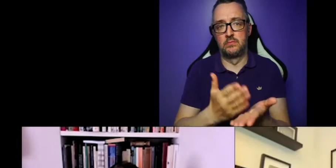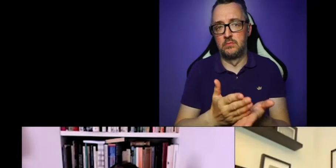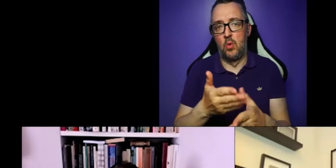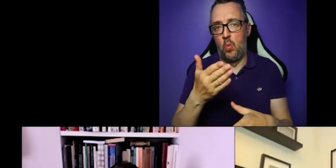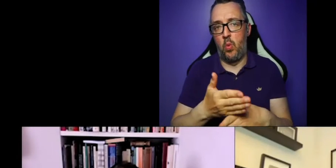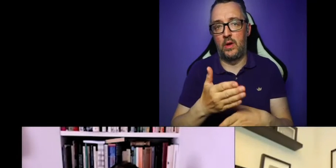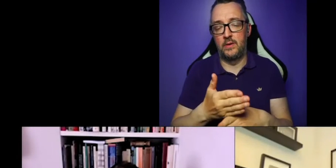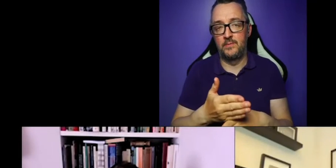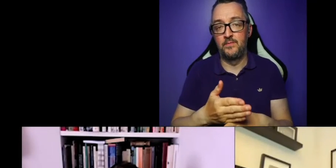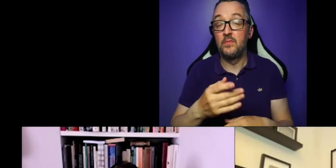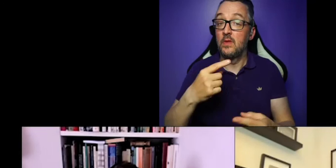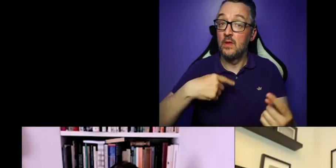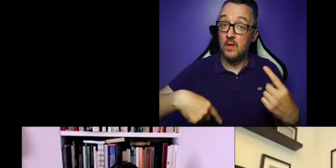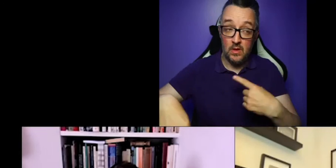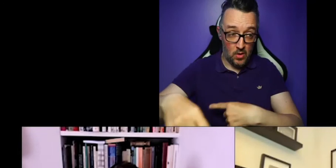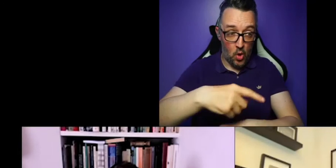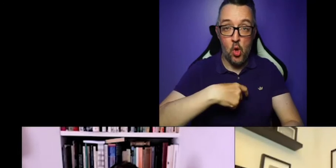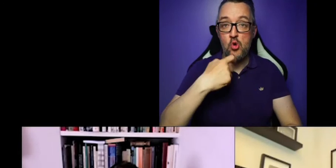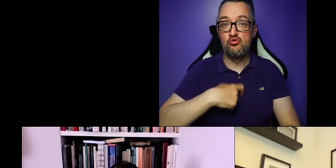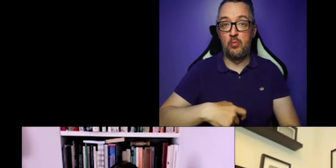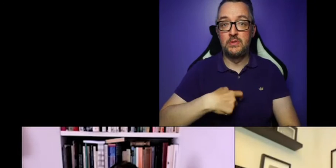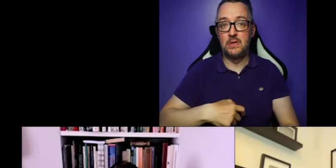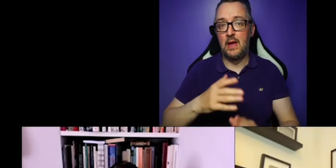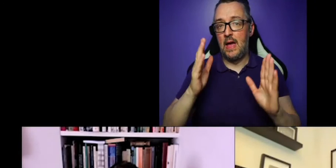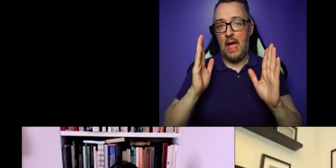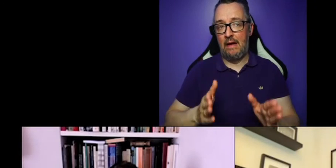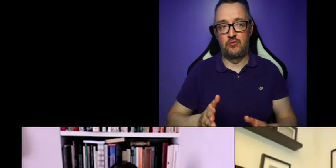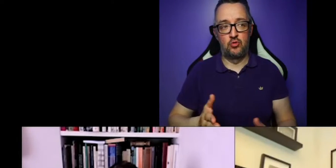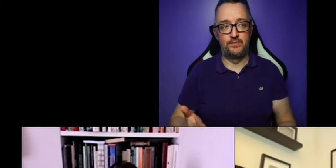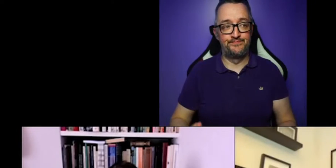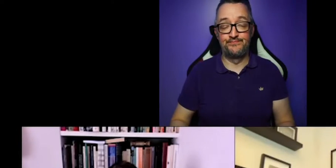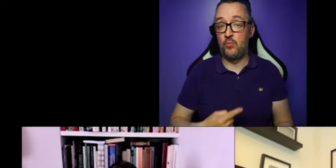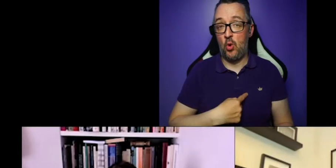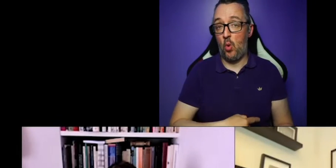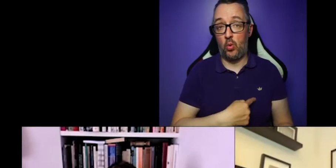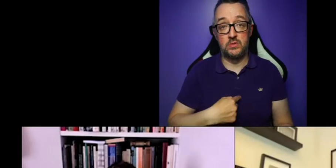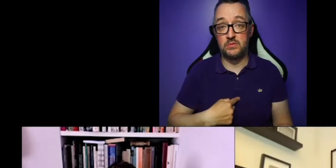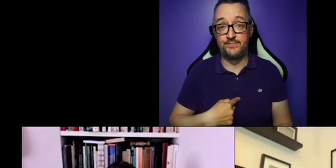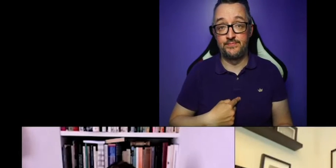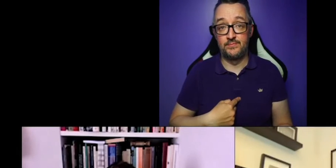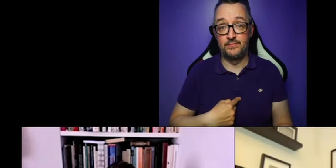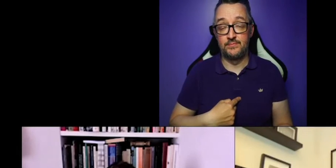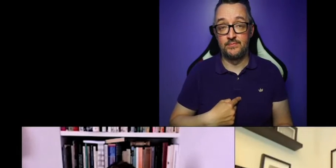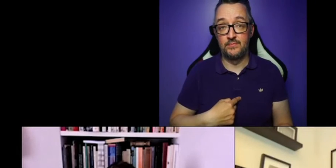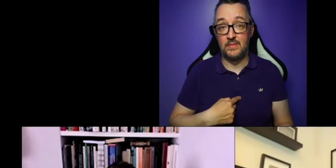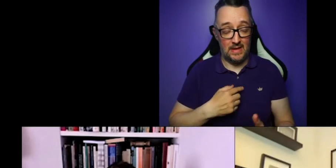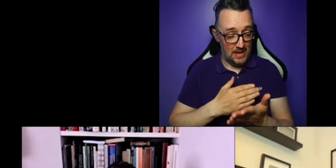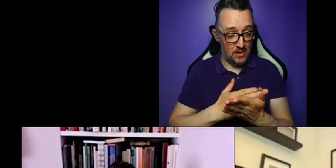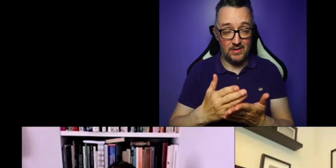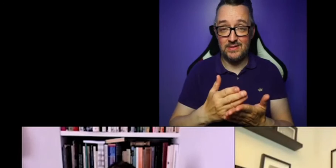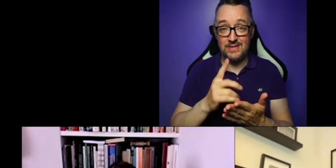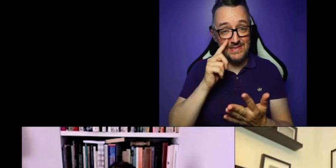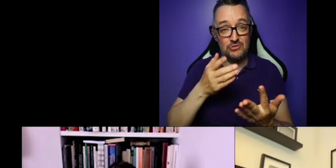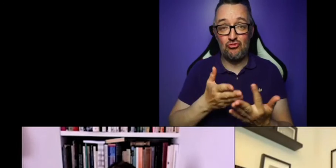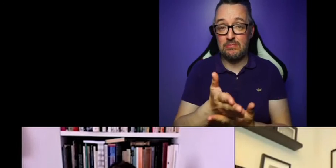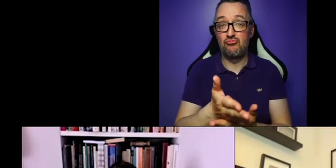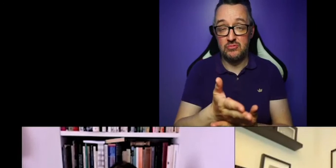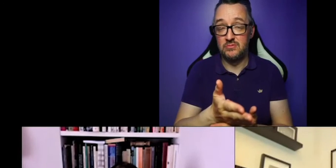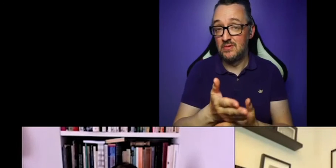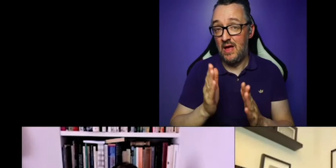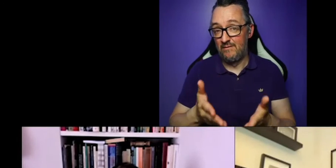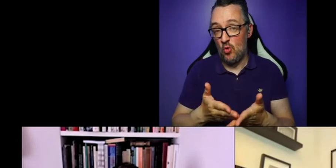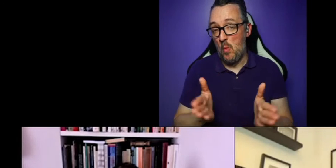I think for all humans, we need to be as authentic as we can in our lives to be able to, you know,